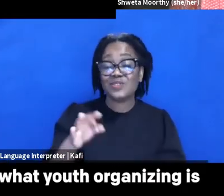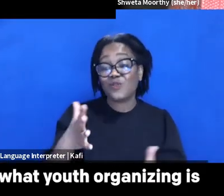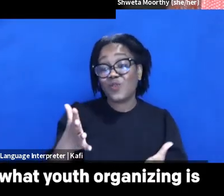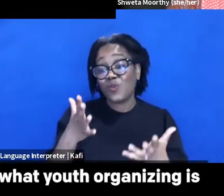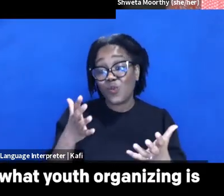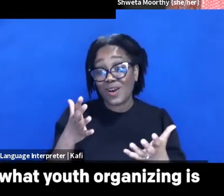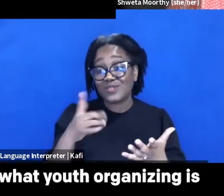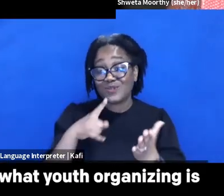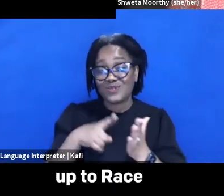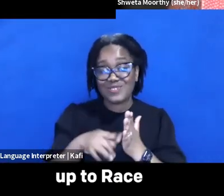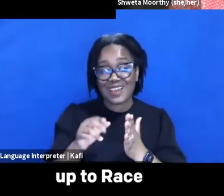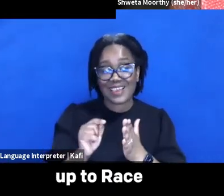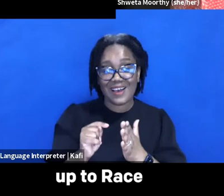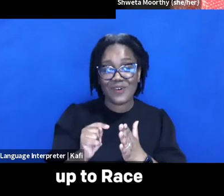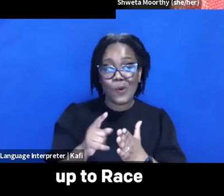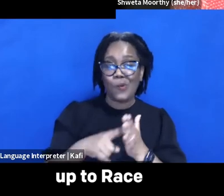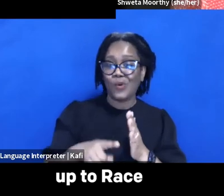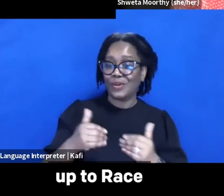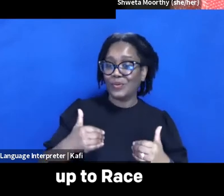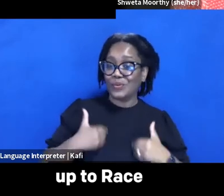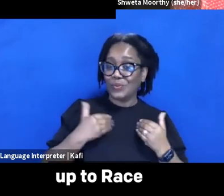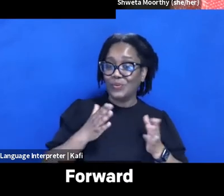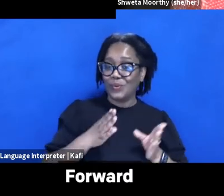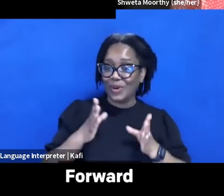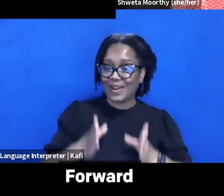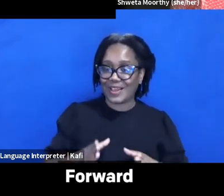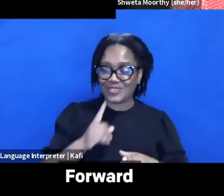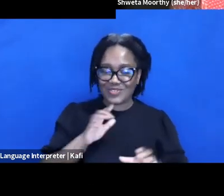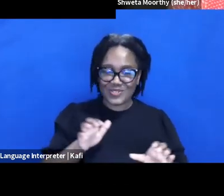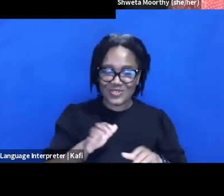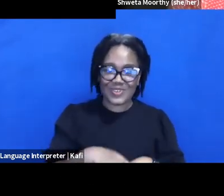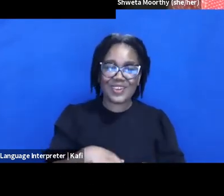youth organizing is up to, Race Forward